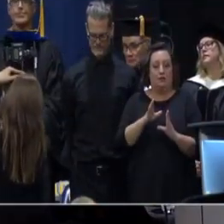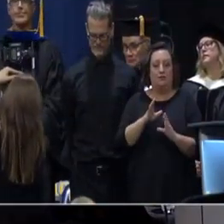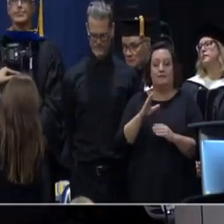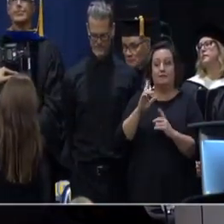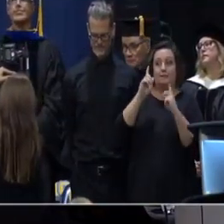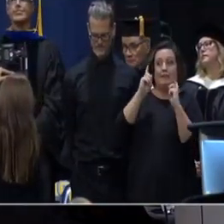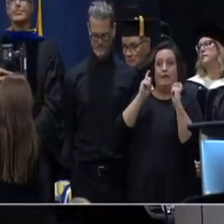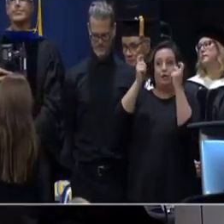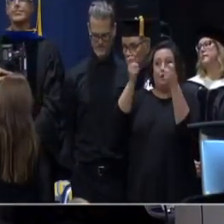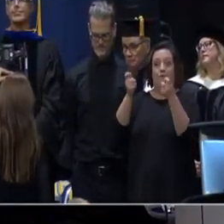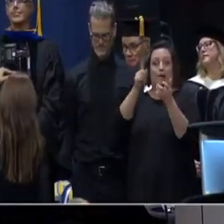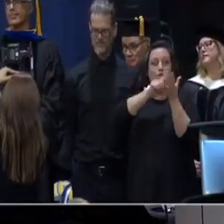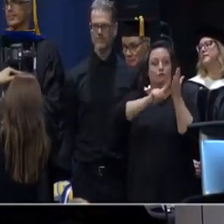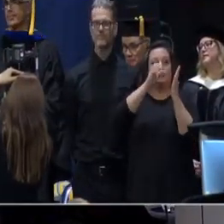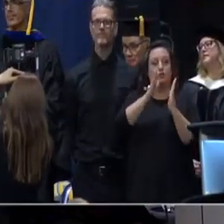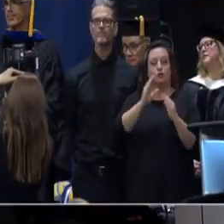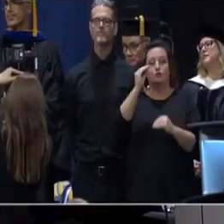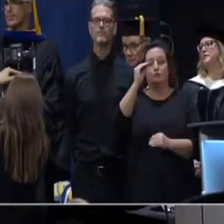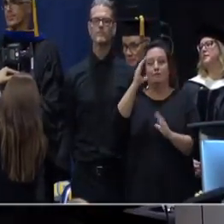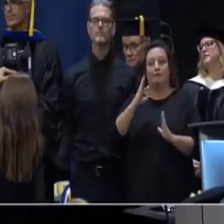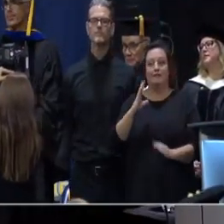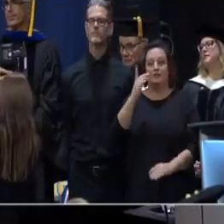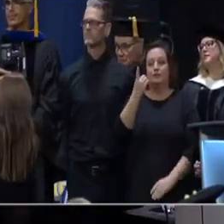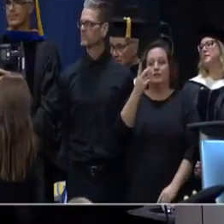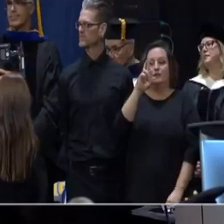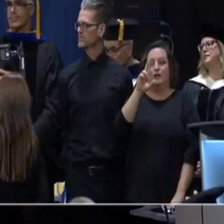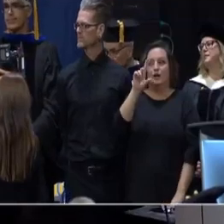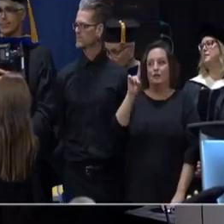being hooded by research professor, Dr. Dunham.